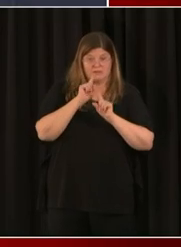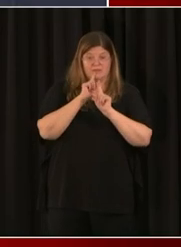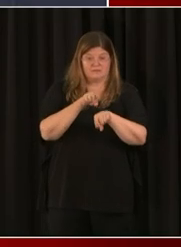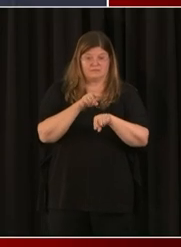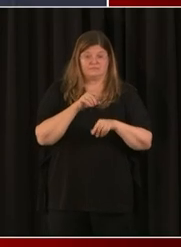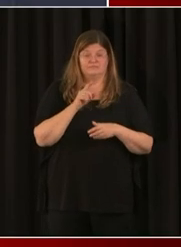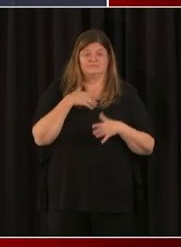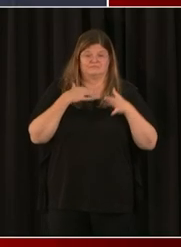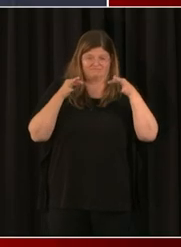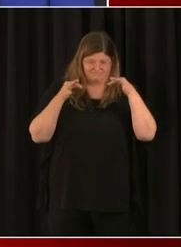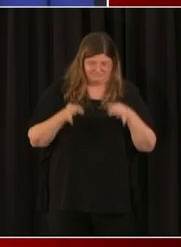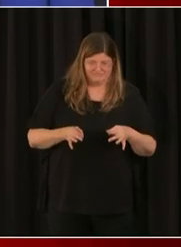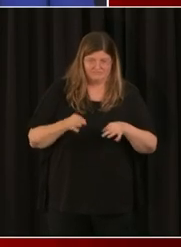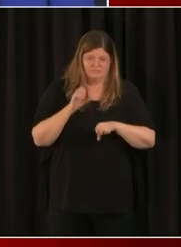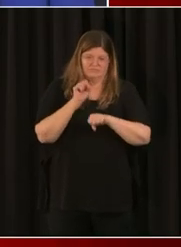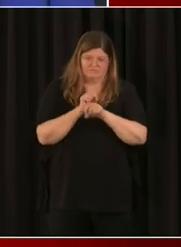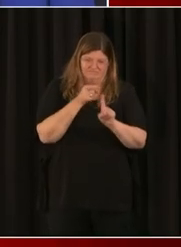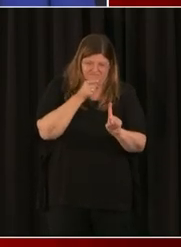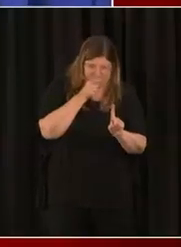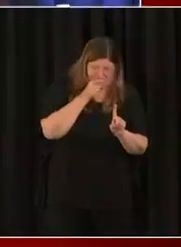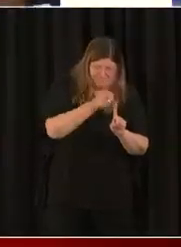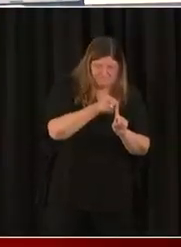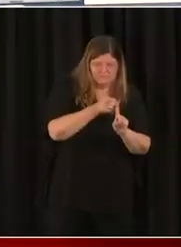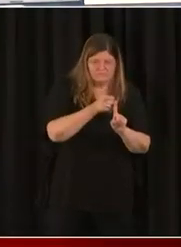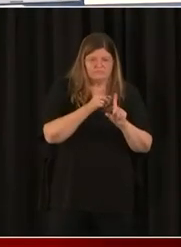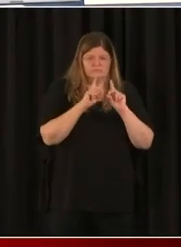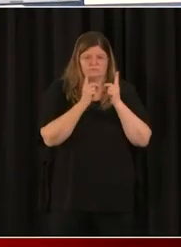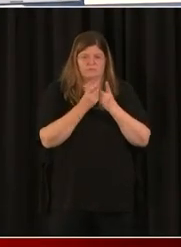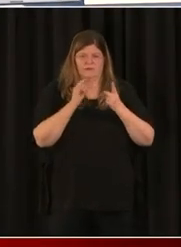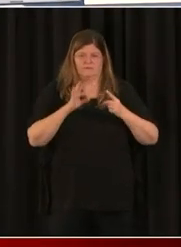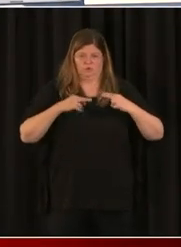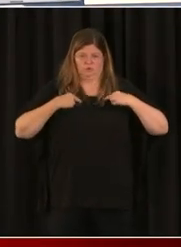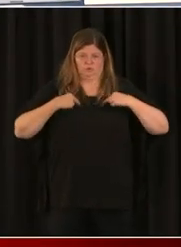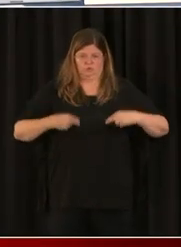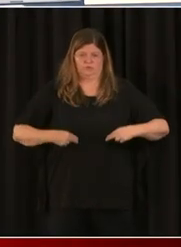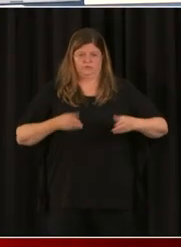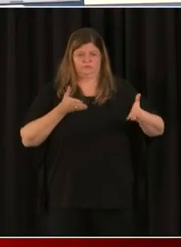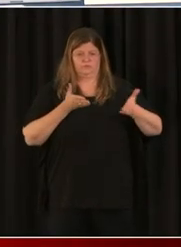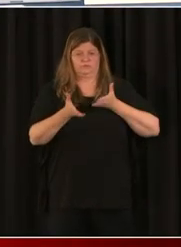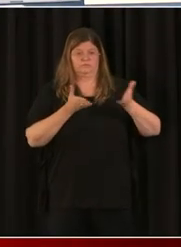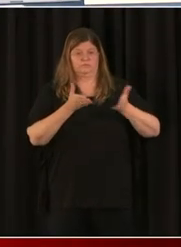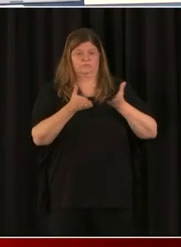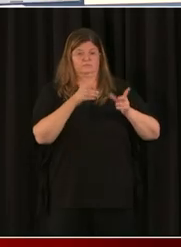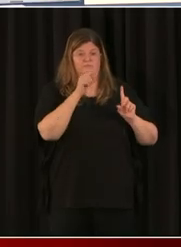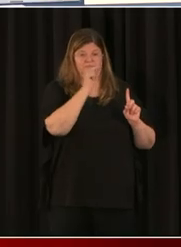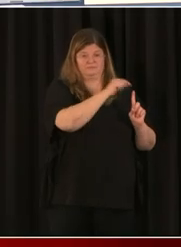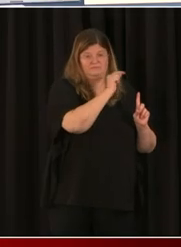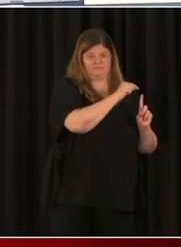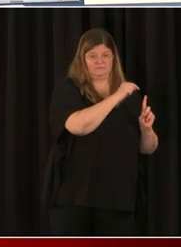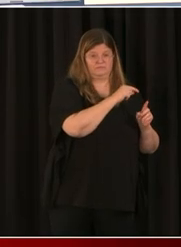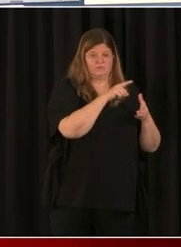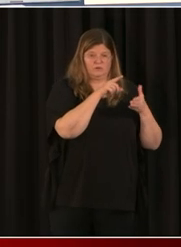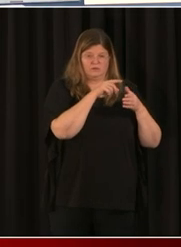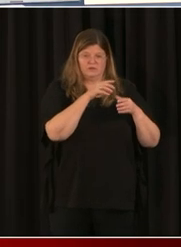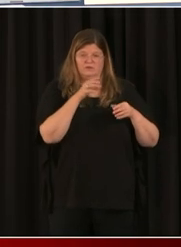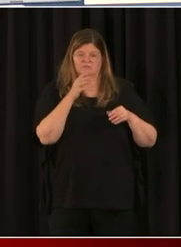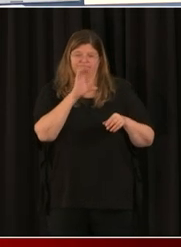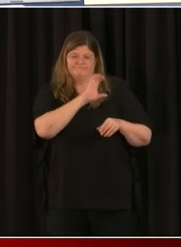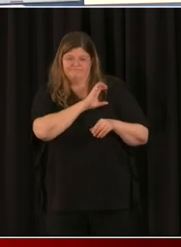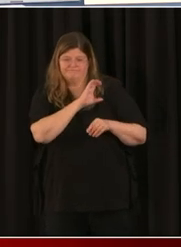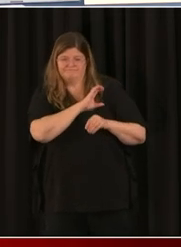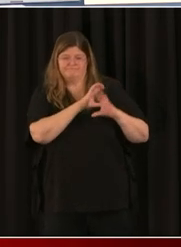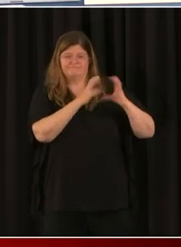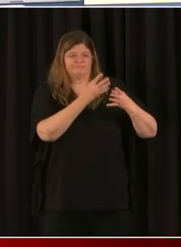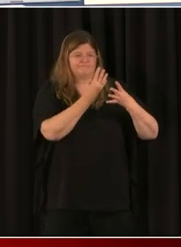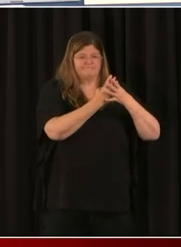have opted to work specifically with the Department of Human Services, Department of Corrections, and Department of Youth and Rehabilitation Services